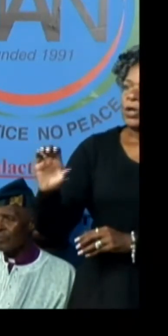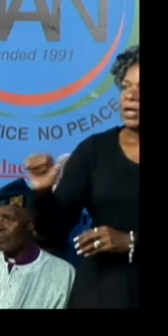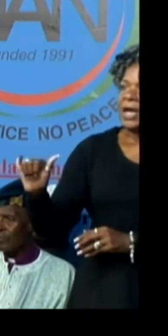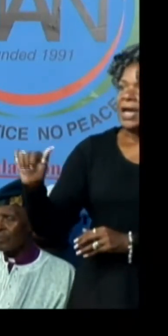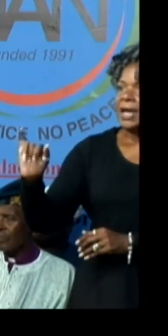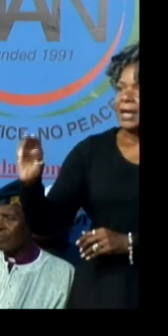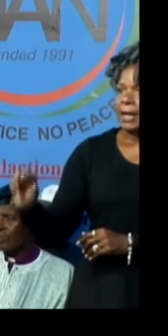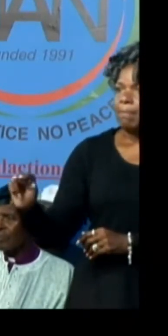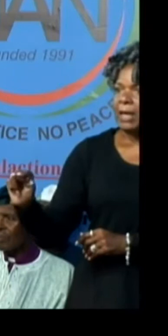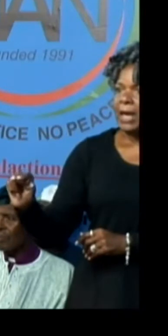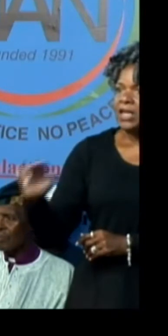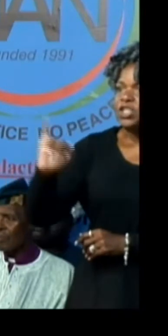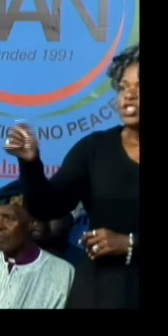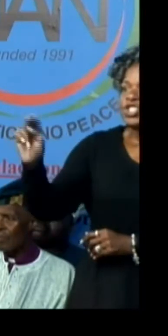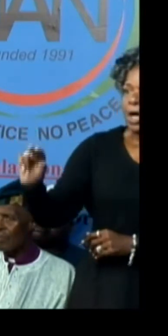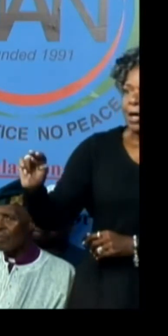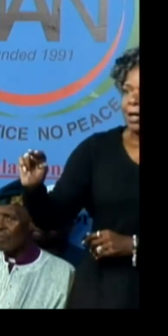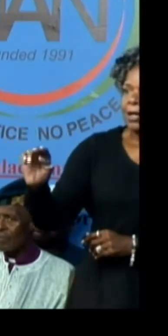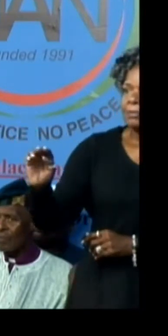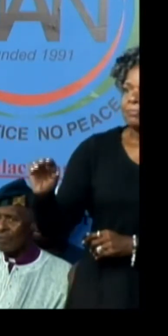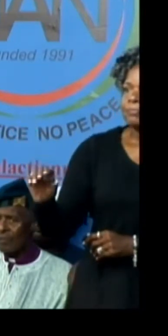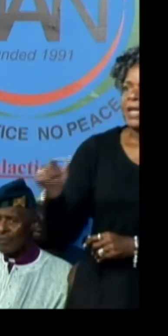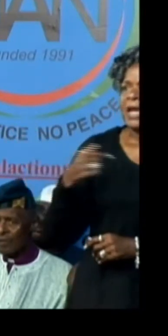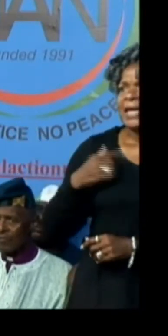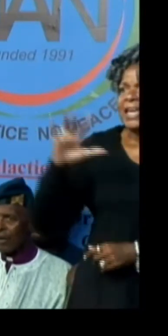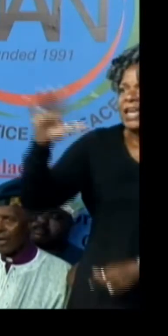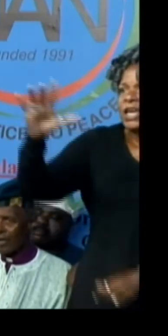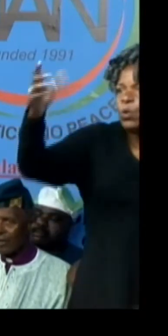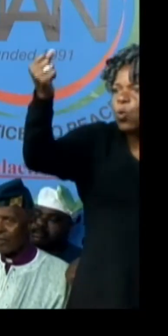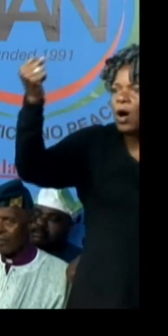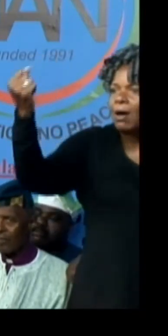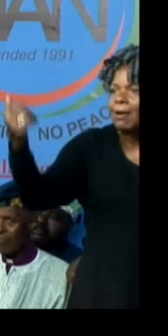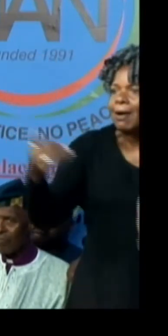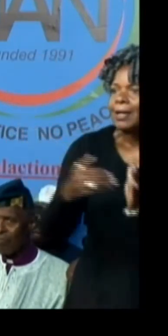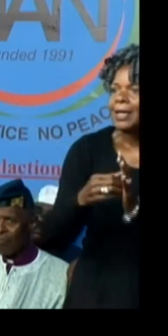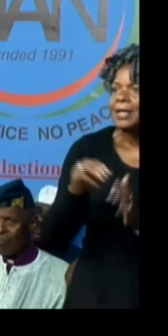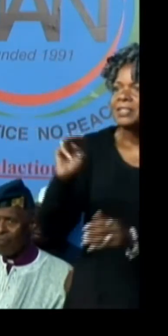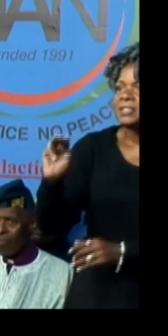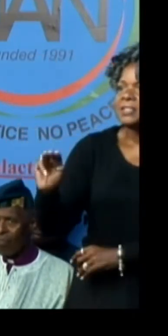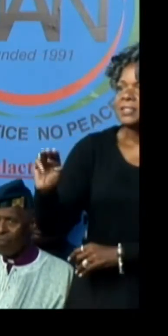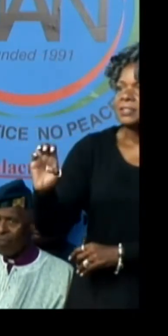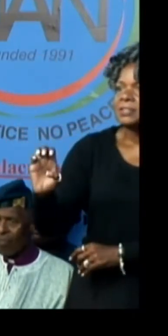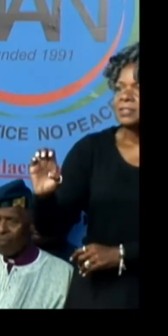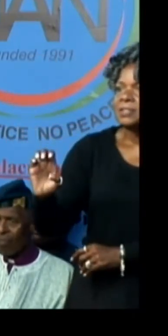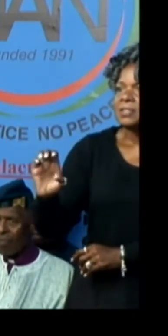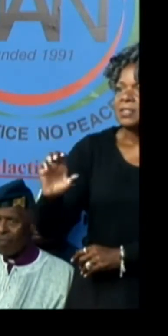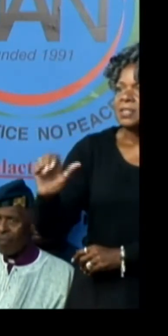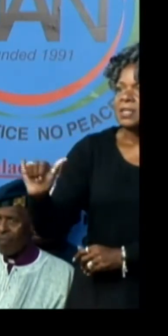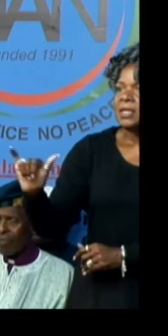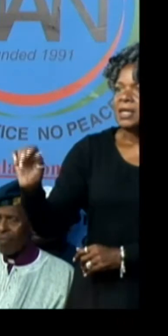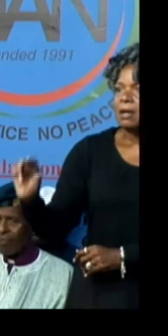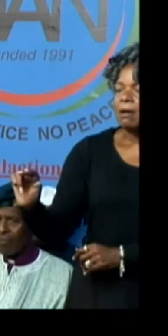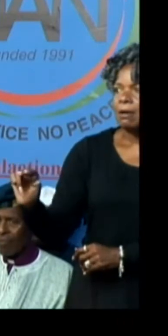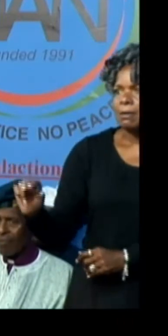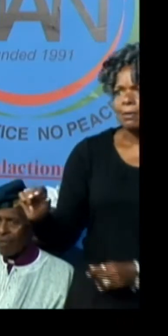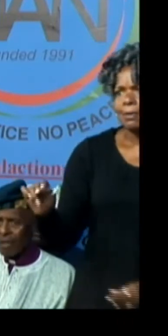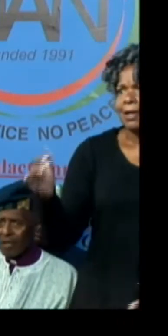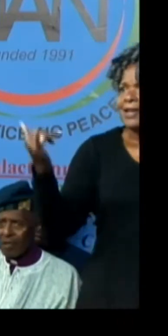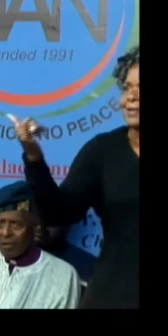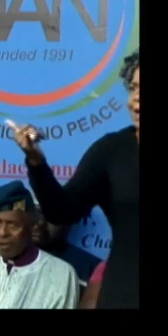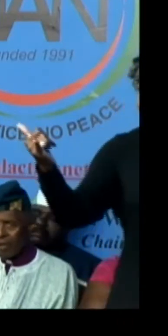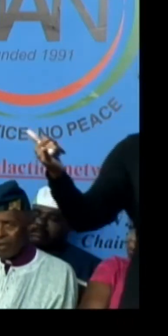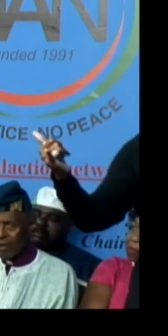The economy collapsed. He beat John McCain. Fast forward, the other night,